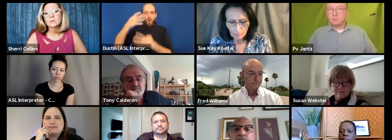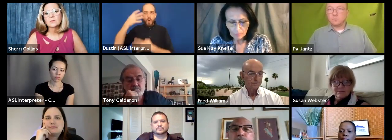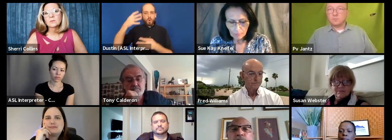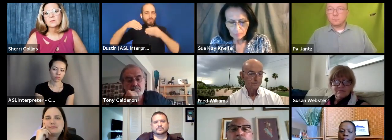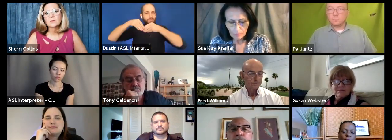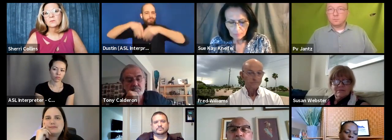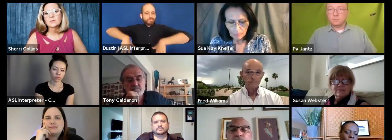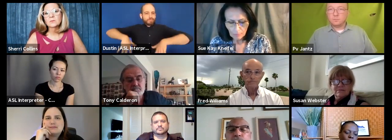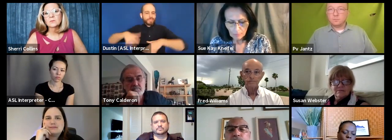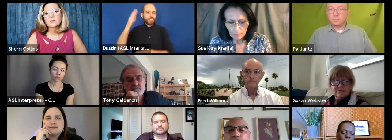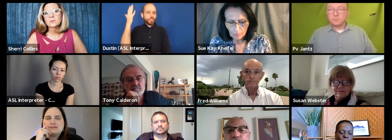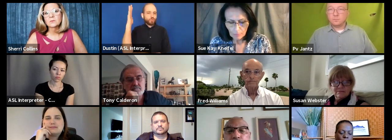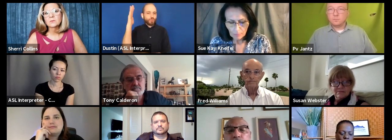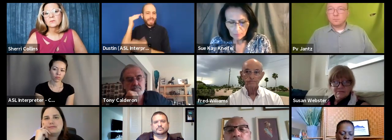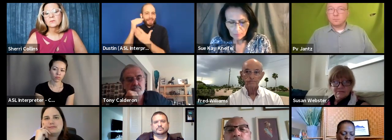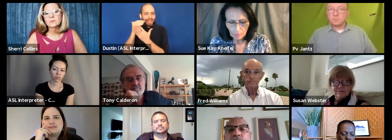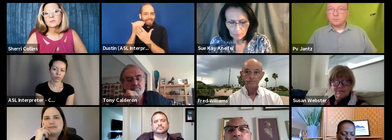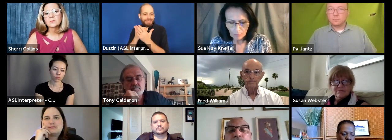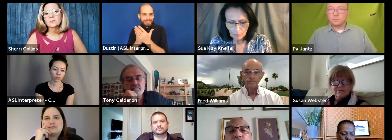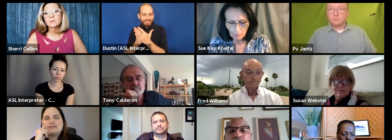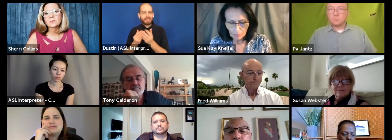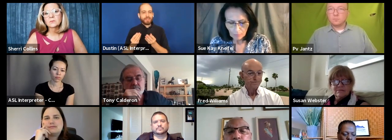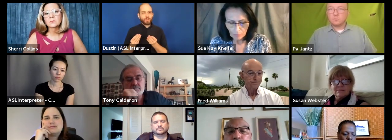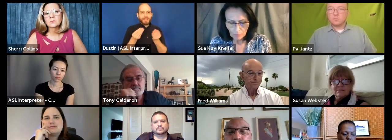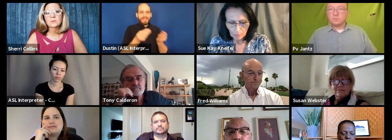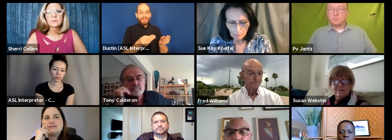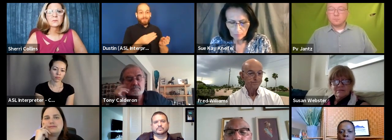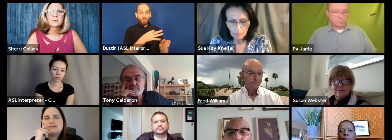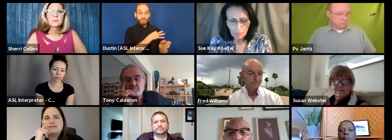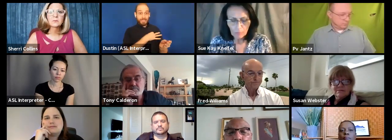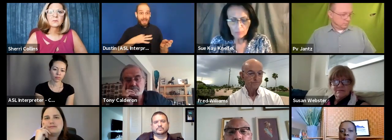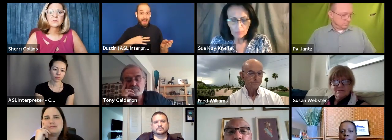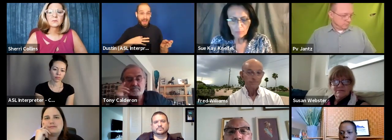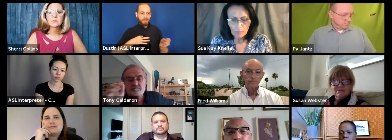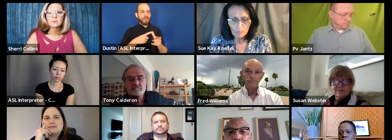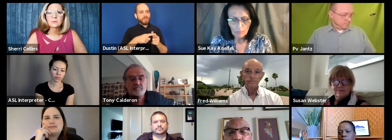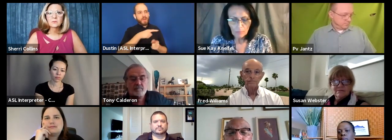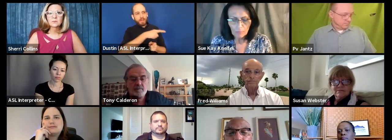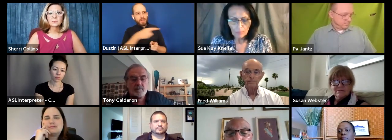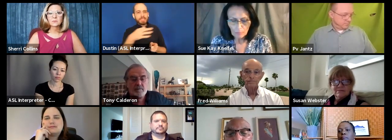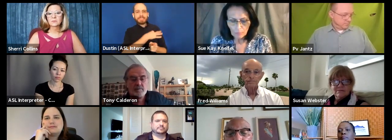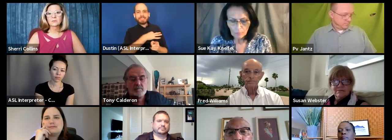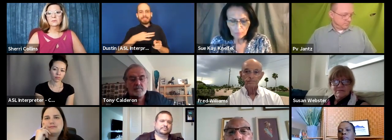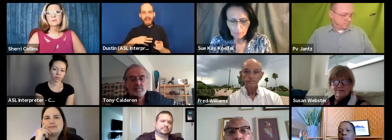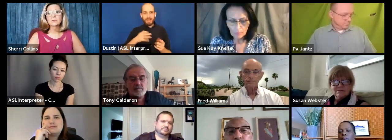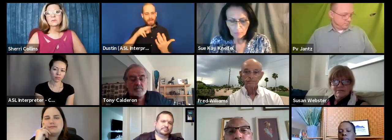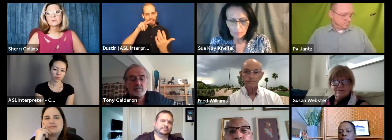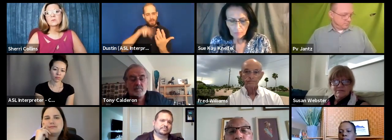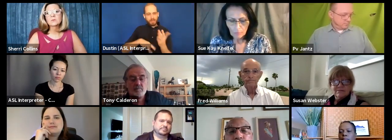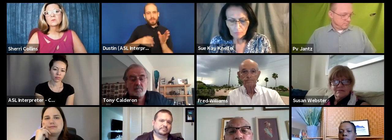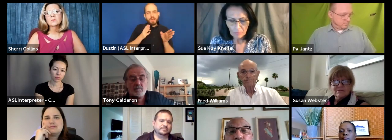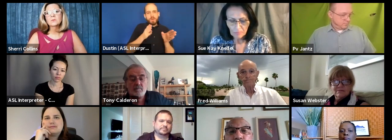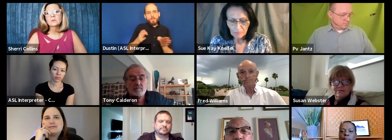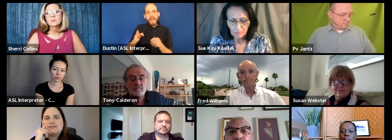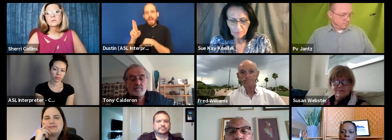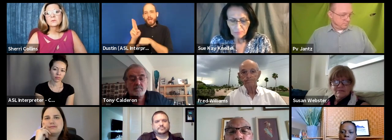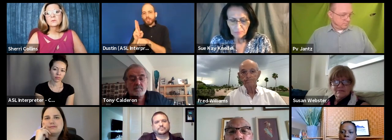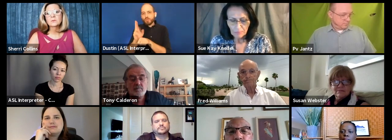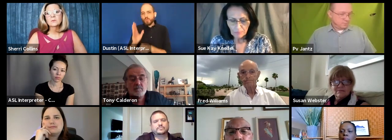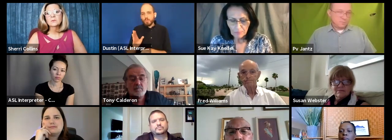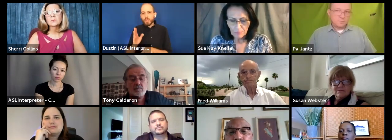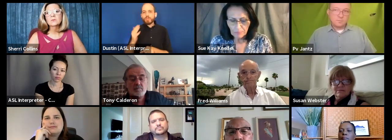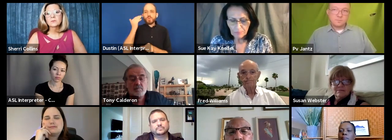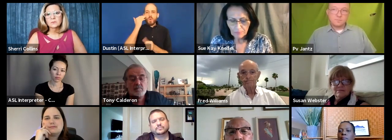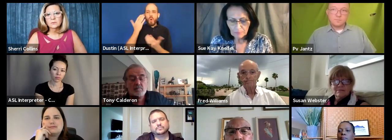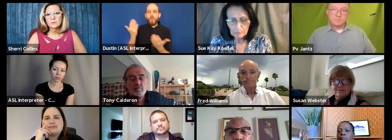can better prepare consumers on what those questions are going to be asked. So if they're using Relay,